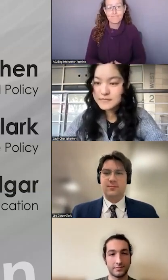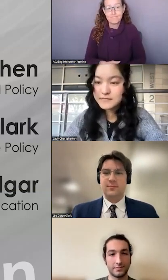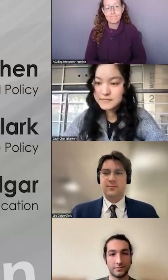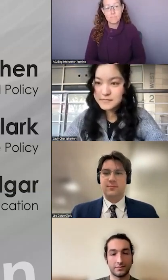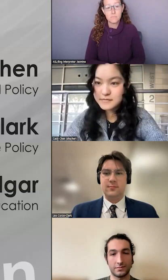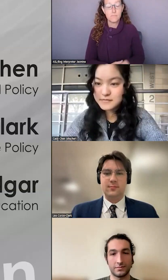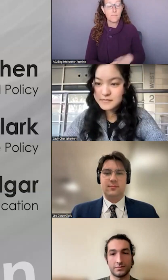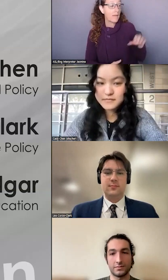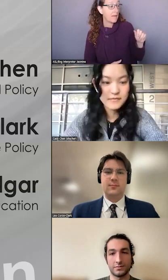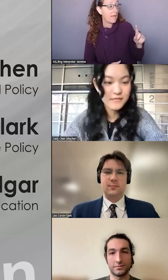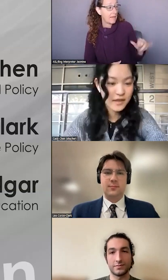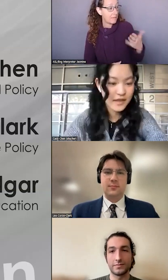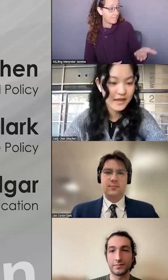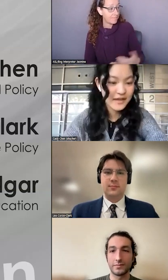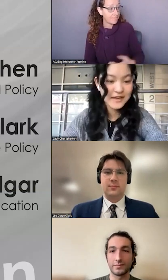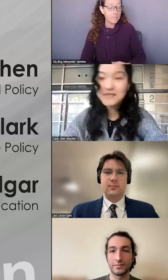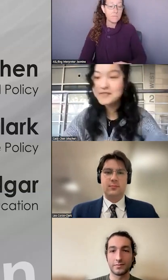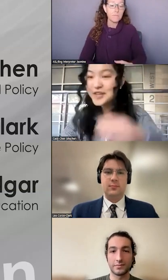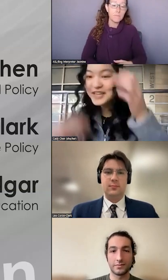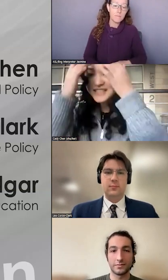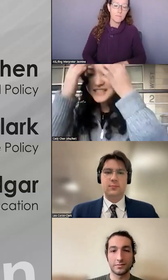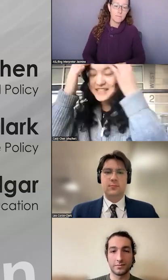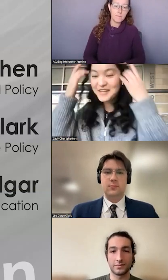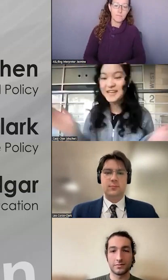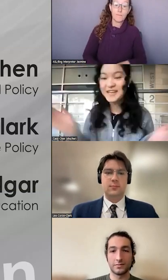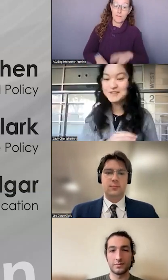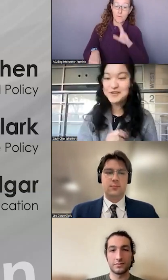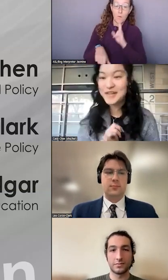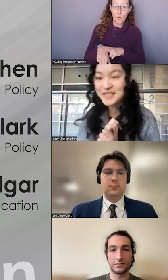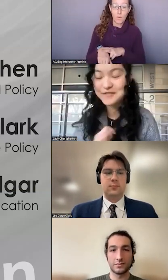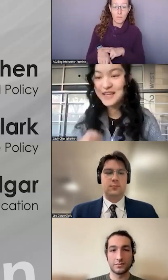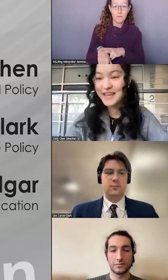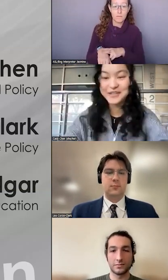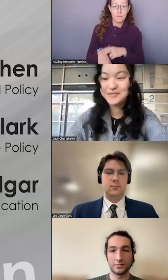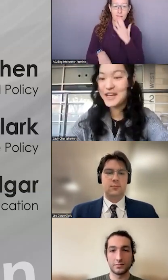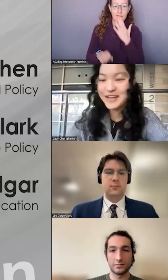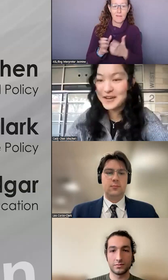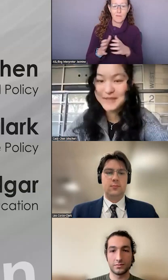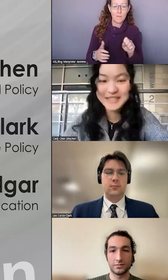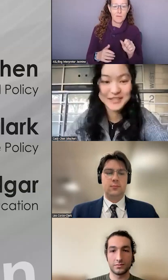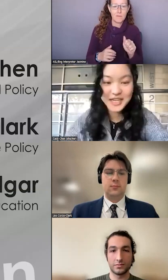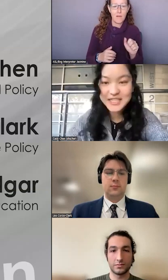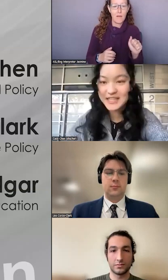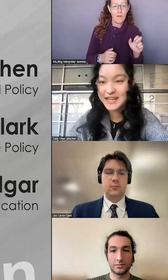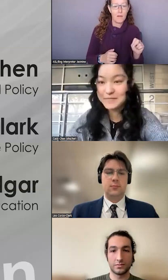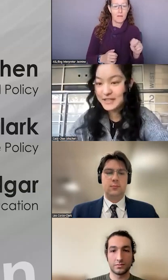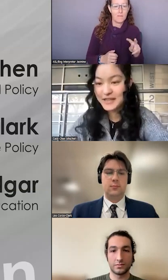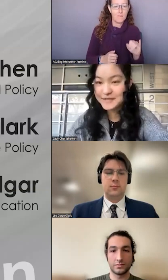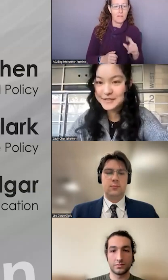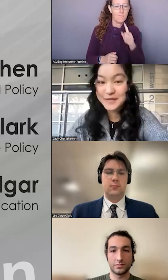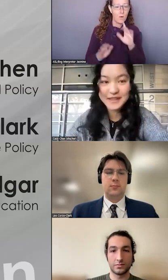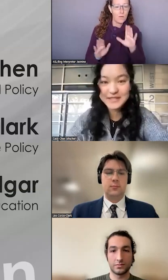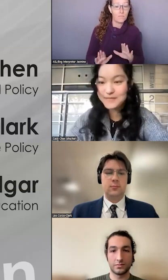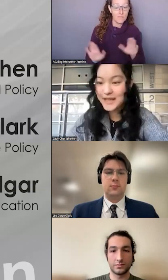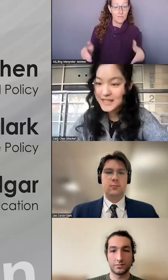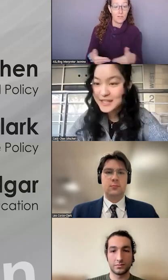Definitely. Katie, do you want to go next? Of course. Thank you so much, Saanvi, for that amazing introduction, and really